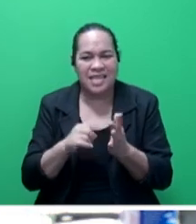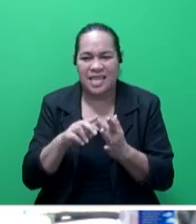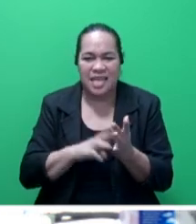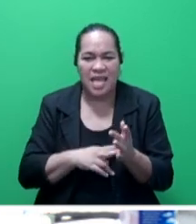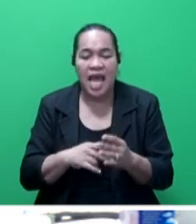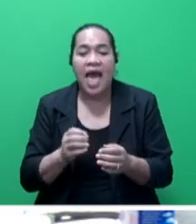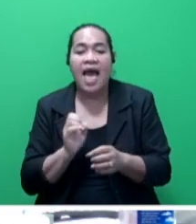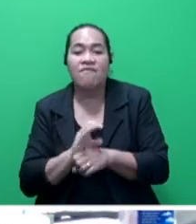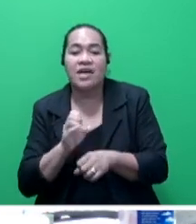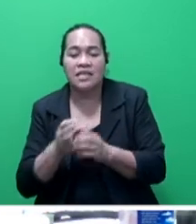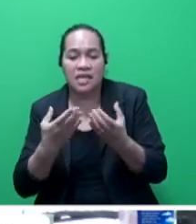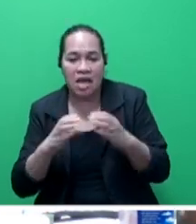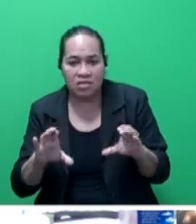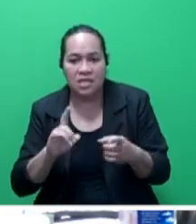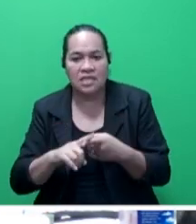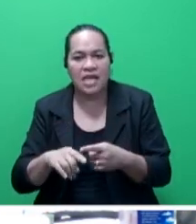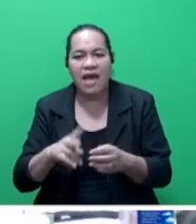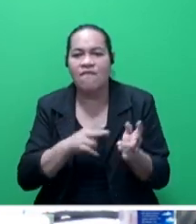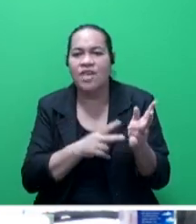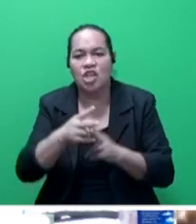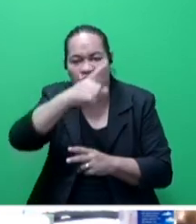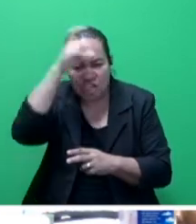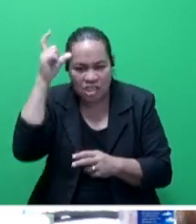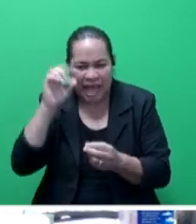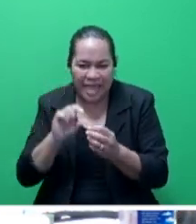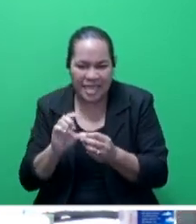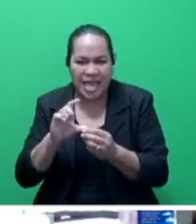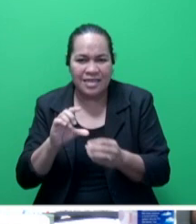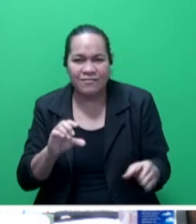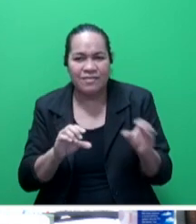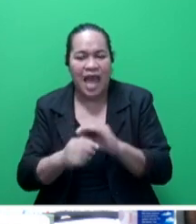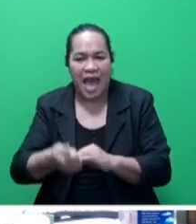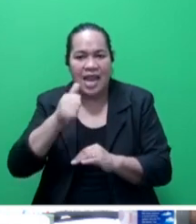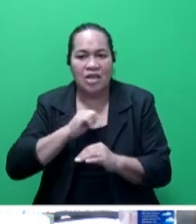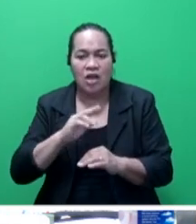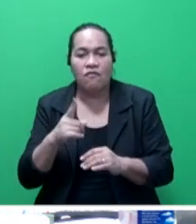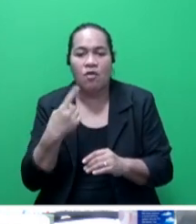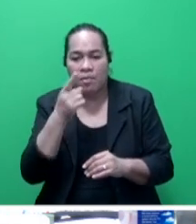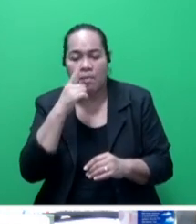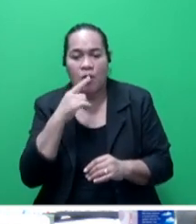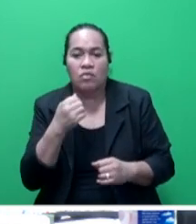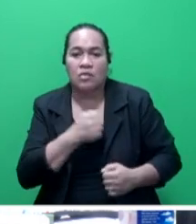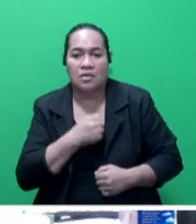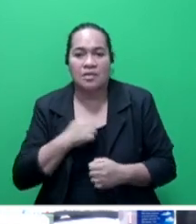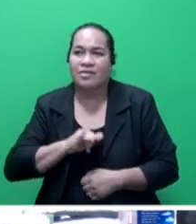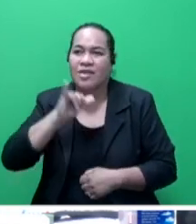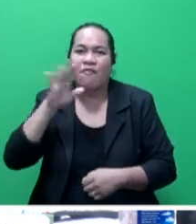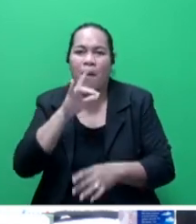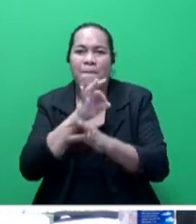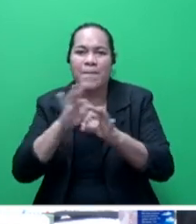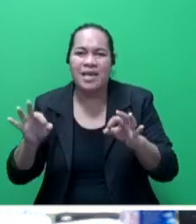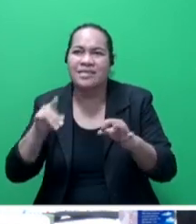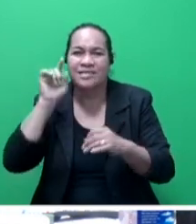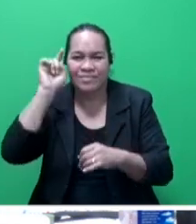and the village nurses, Mr. Speaker, sir. And of course, increased allowance for our peacekeeping troops, Mr. Speaker, sir.